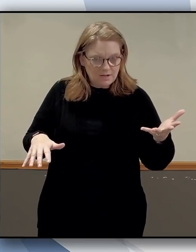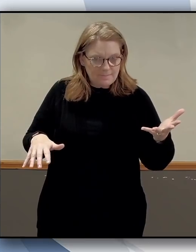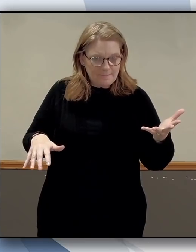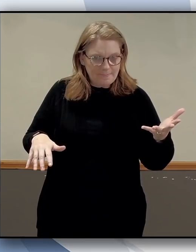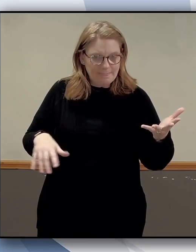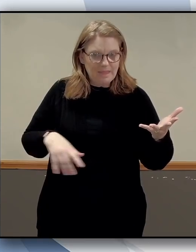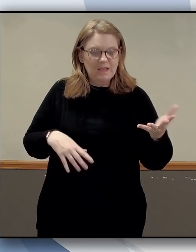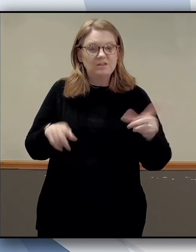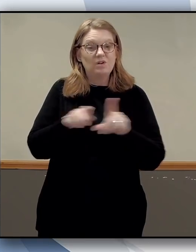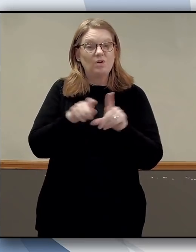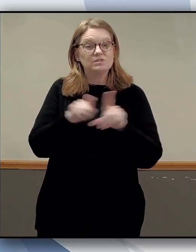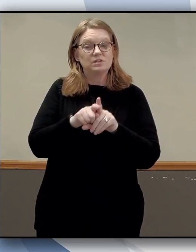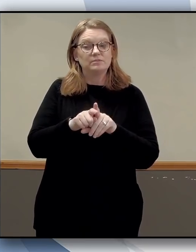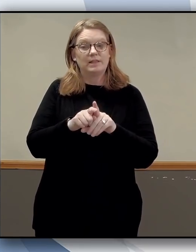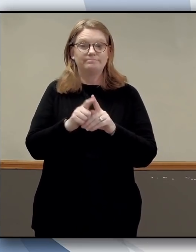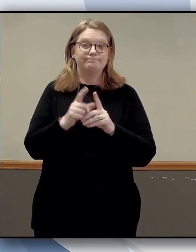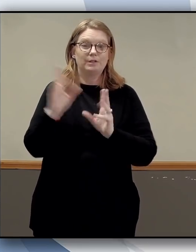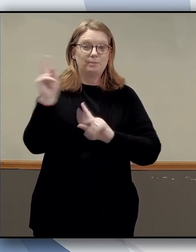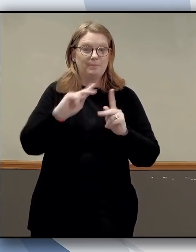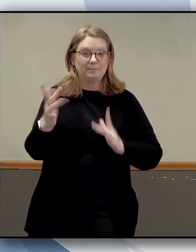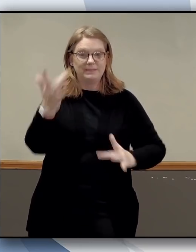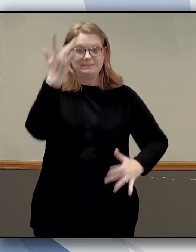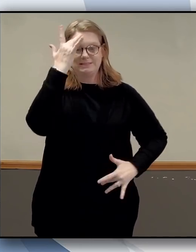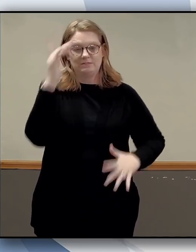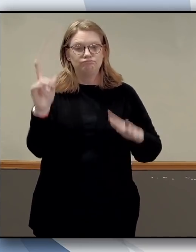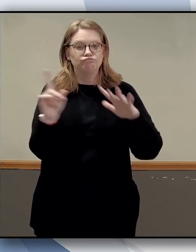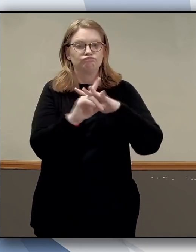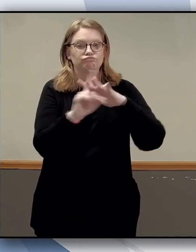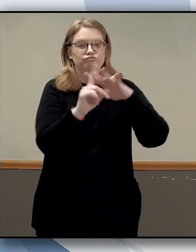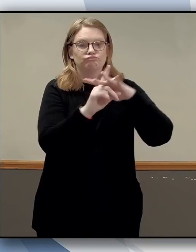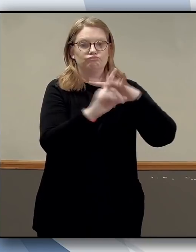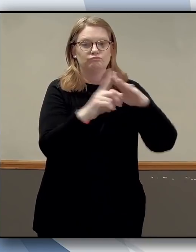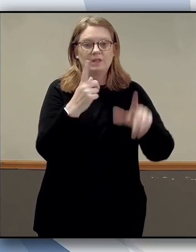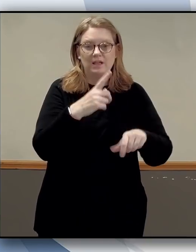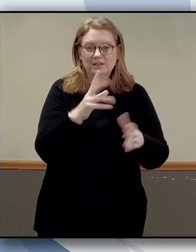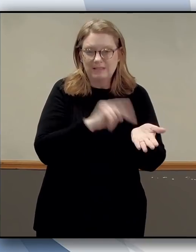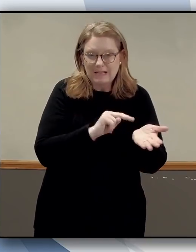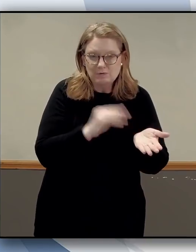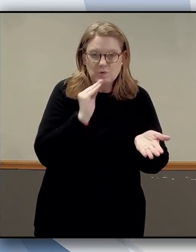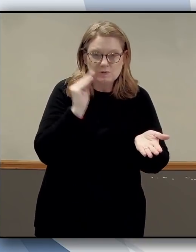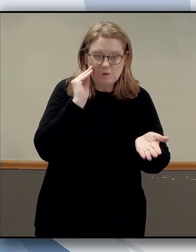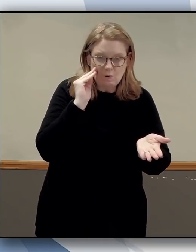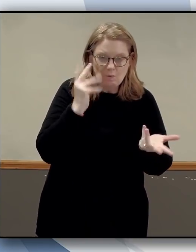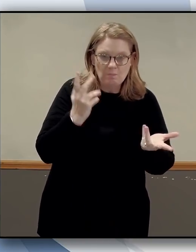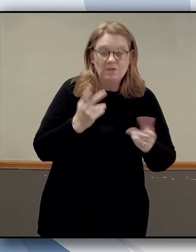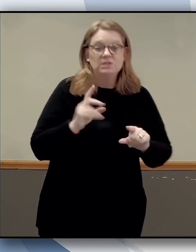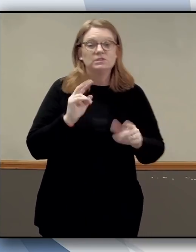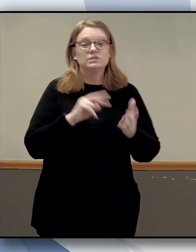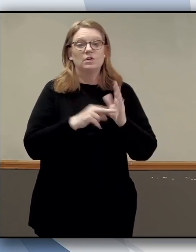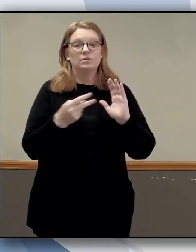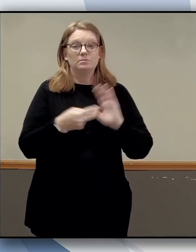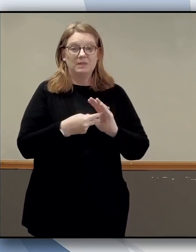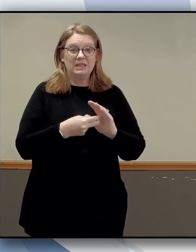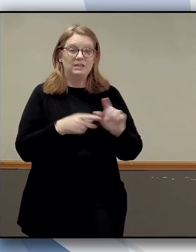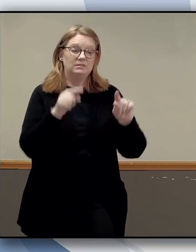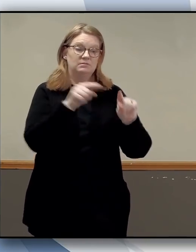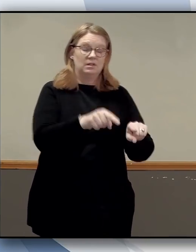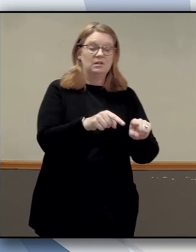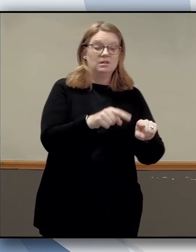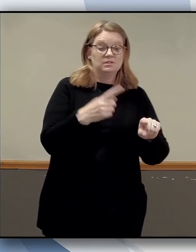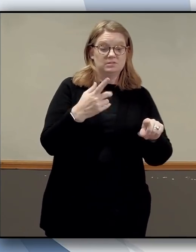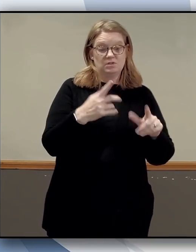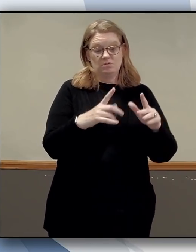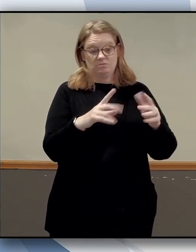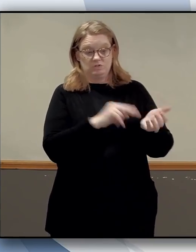in long-term care facilities, then it's a reflection. The infection rate in the long-term care is a reflection of the healthcare workers. The